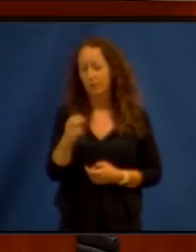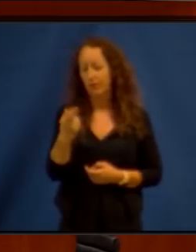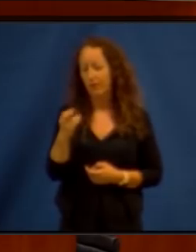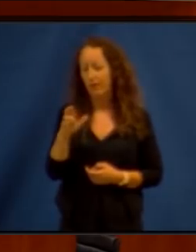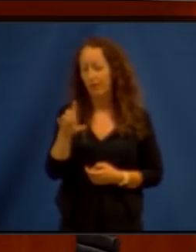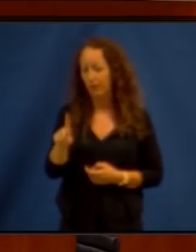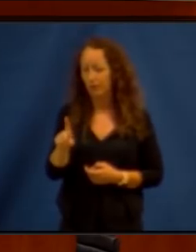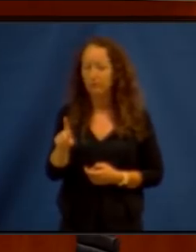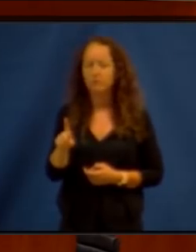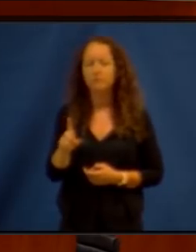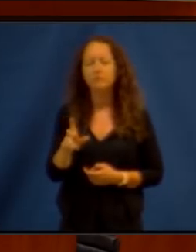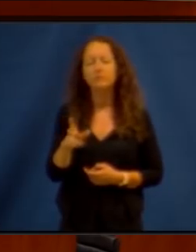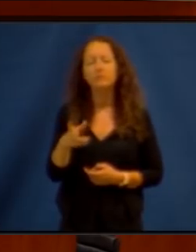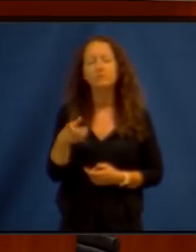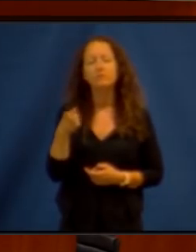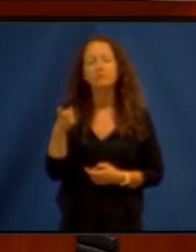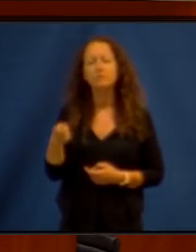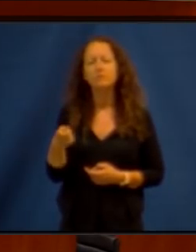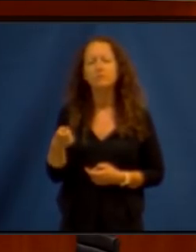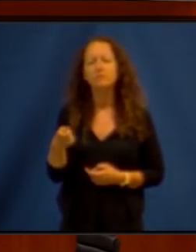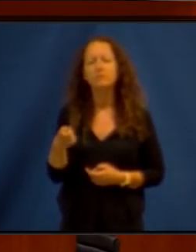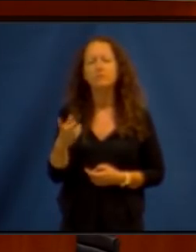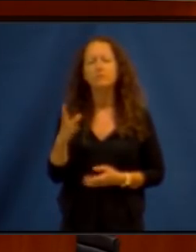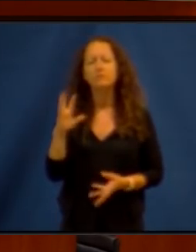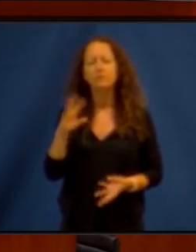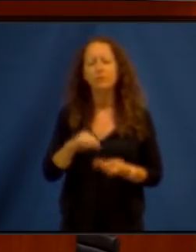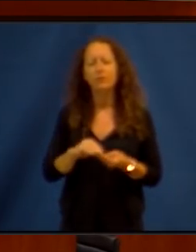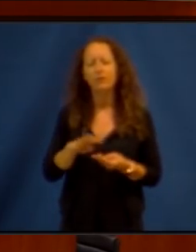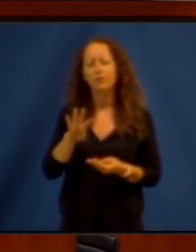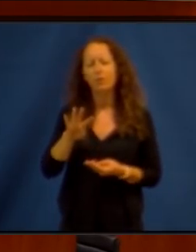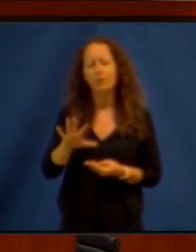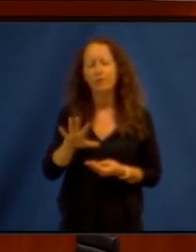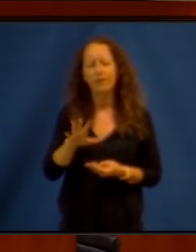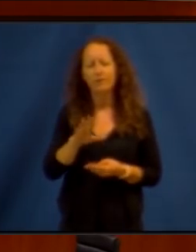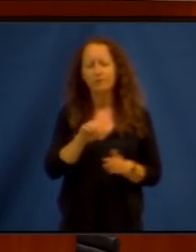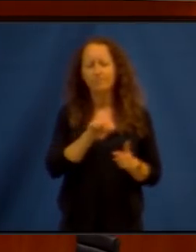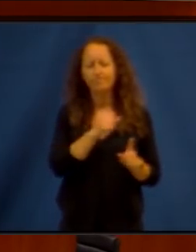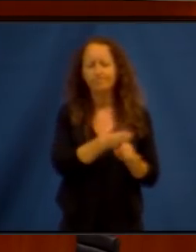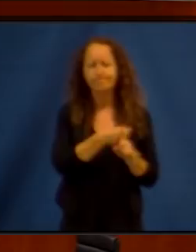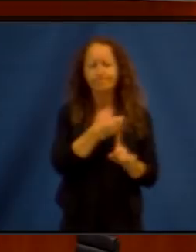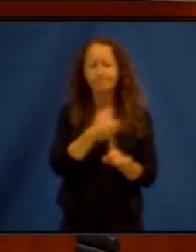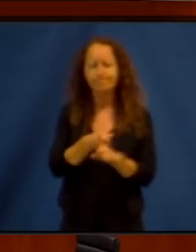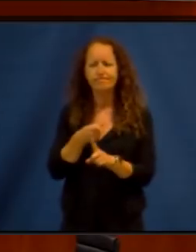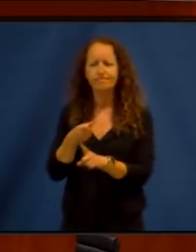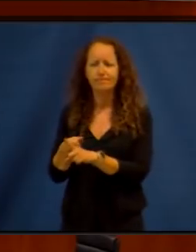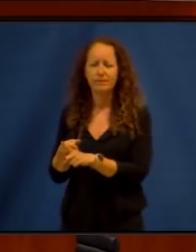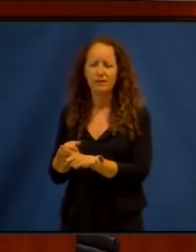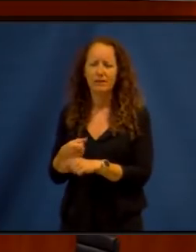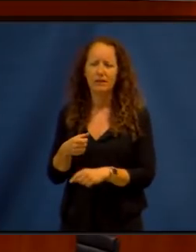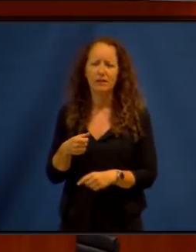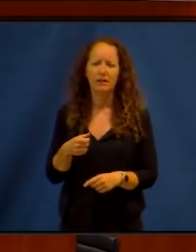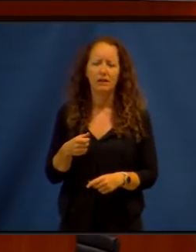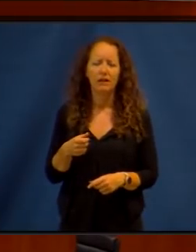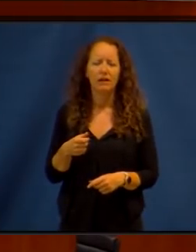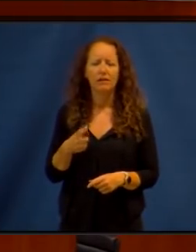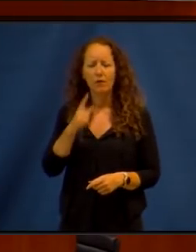us how many of the 45 cases are in each city within the county in nursing homes?